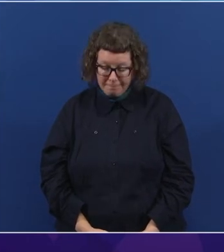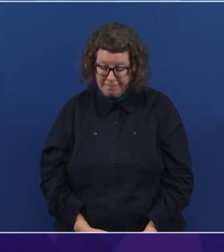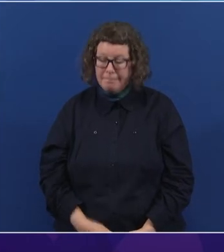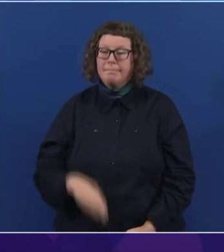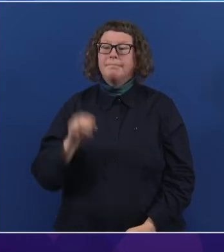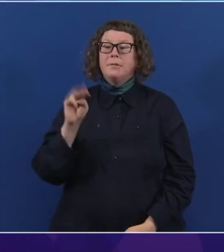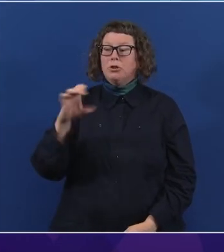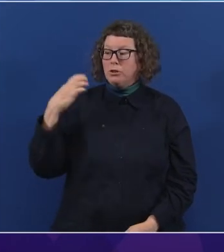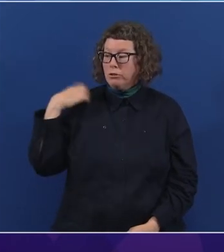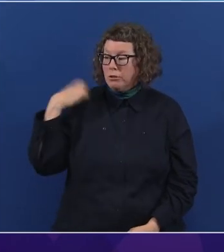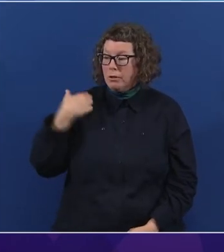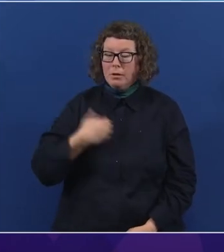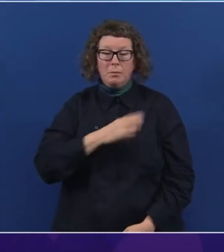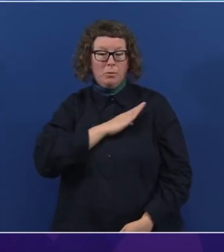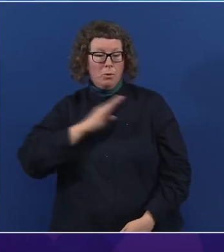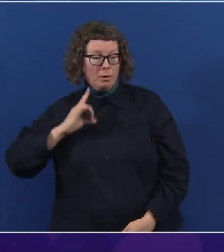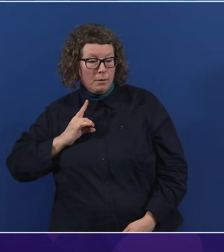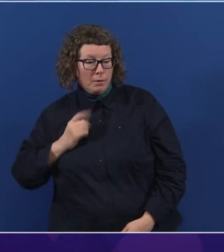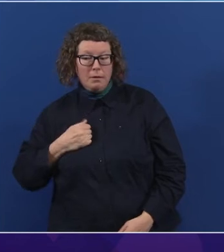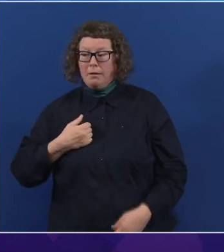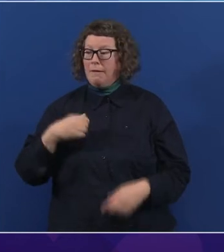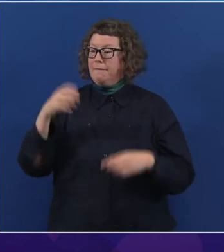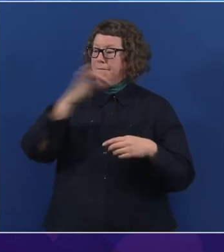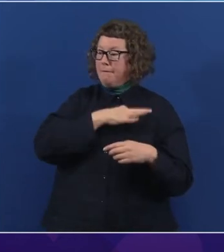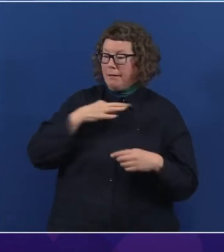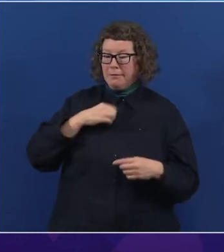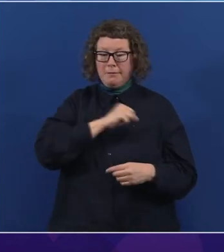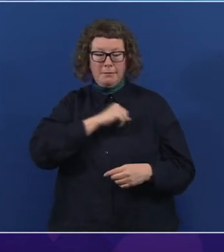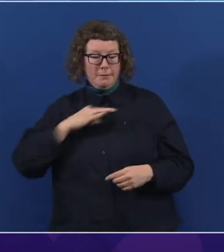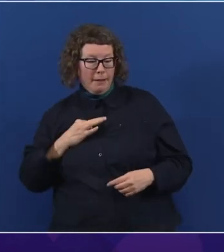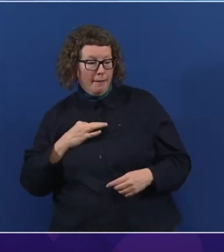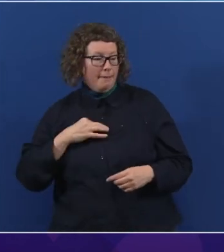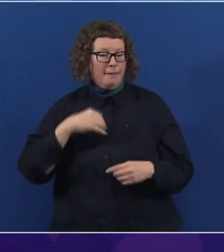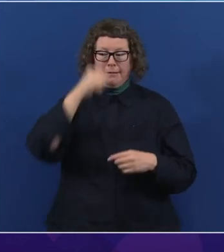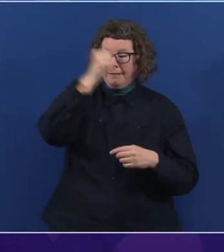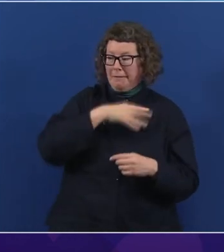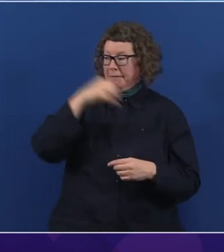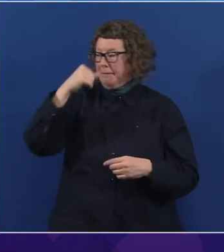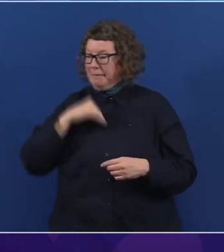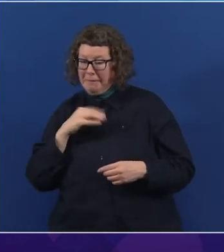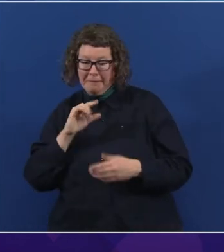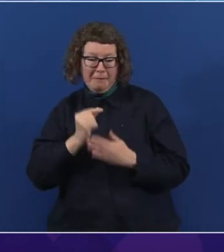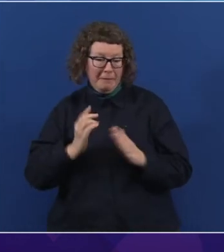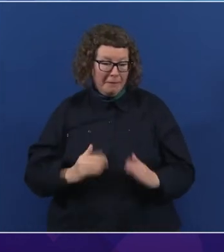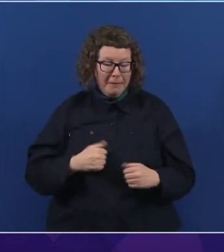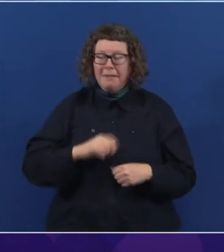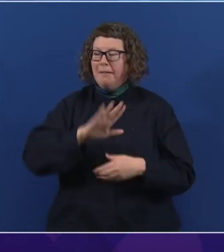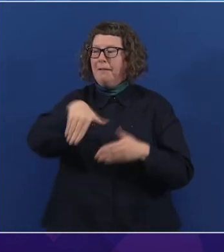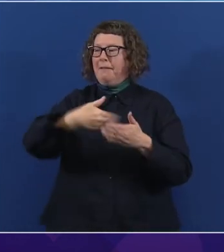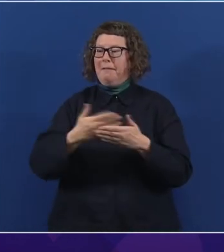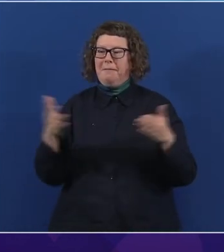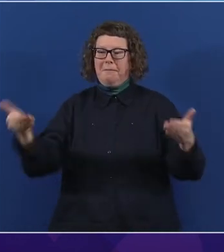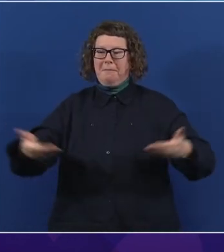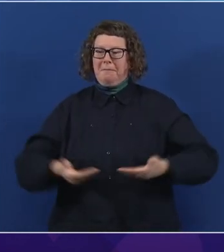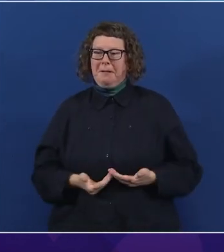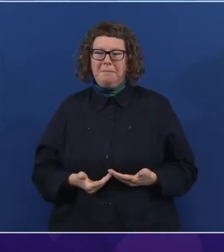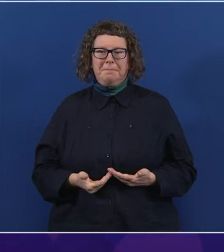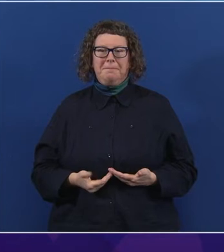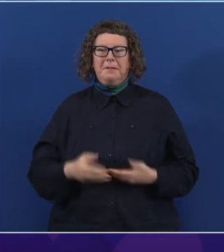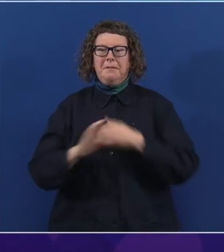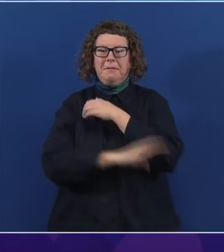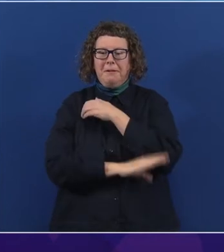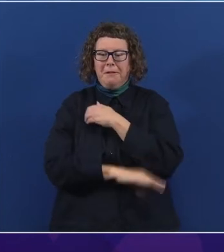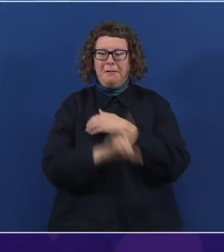Mr. Chair, fellow board members, honored guests, faculty, staff, ladies and gentlemen. Welcome to SAIT's